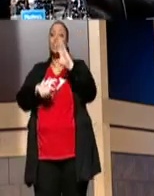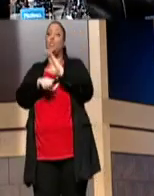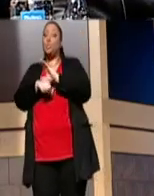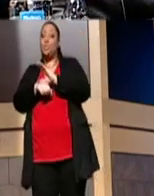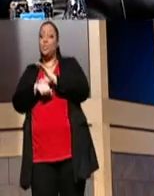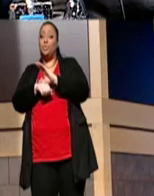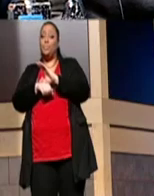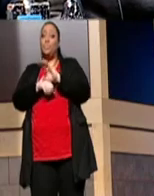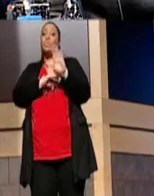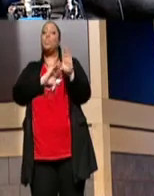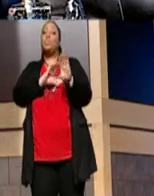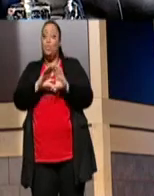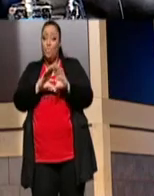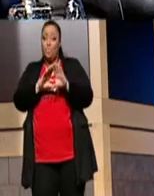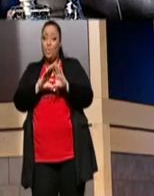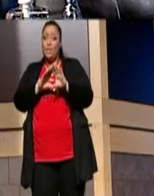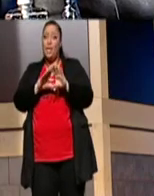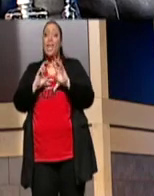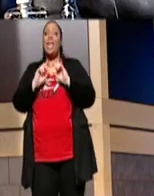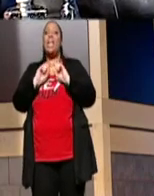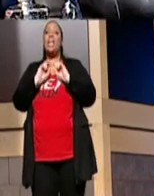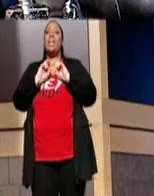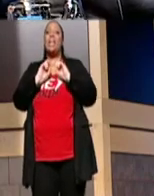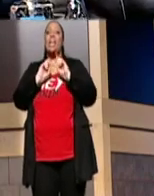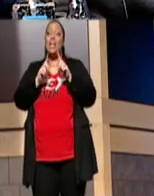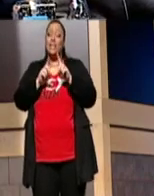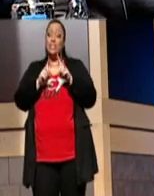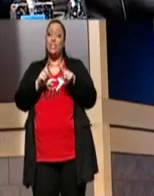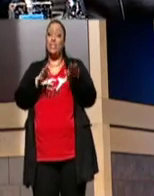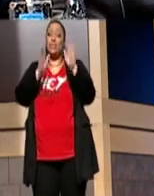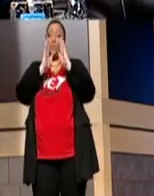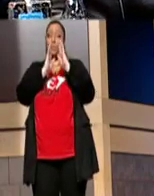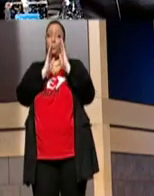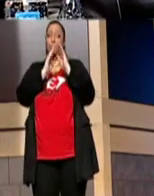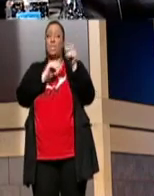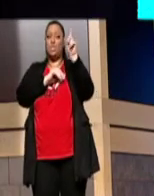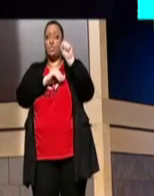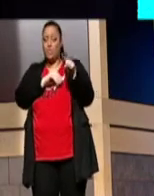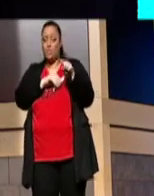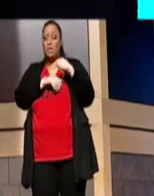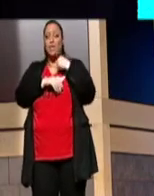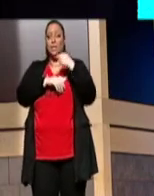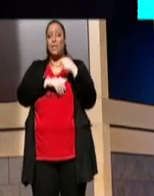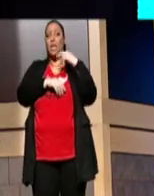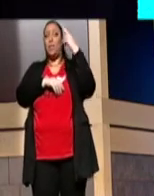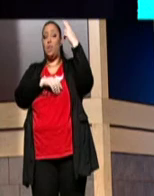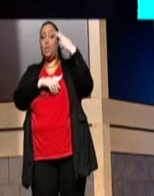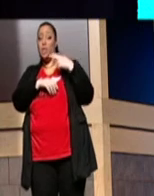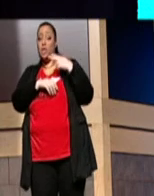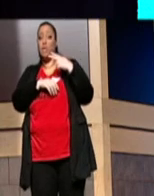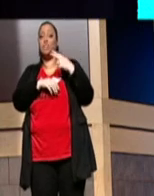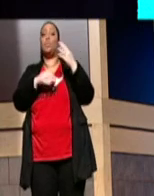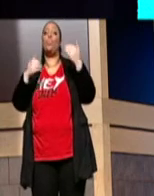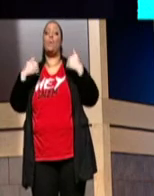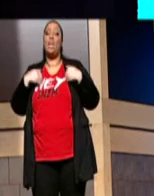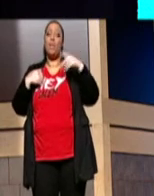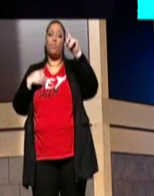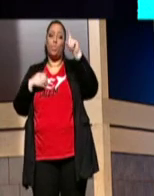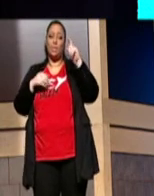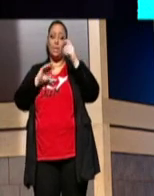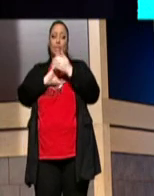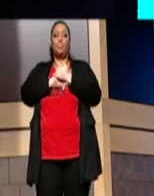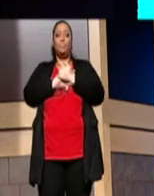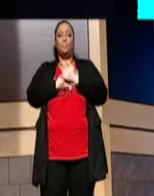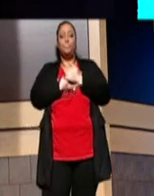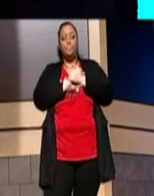stand tall and to answer these questions for, and say, look at us. We have what we need. Let me say this. A son of mine,